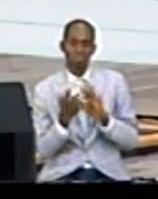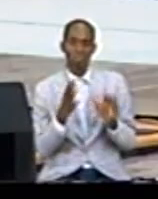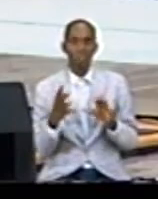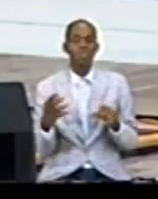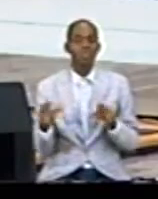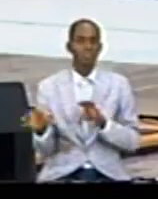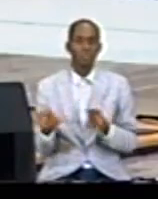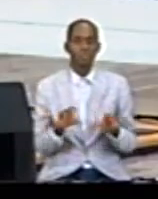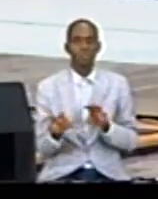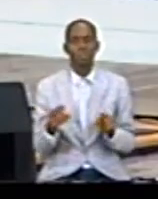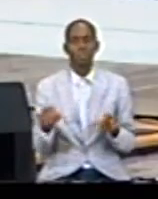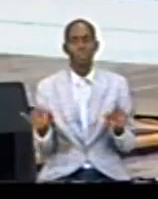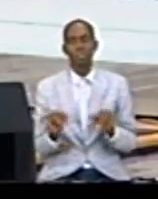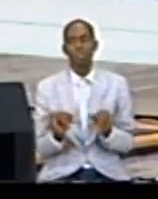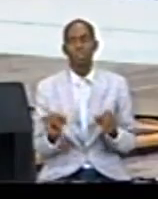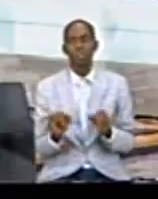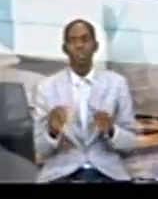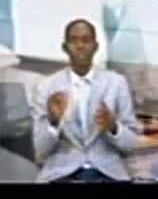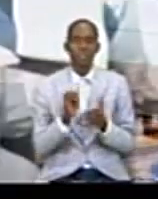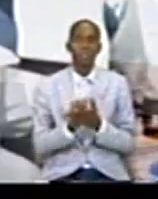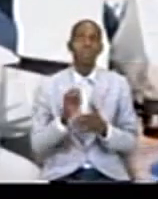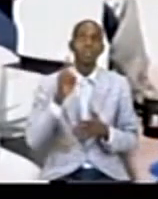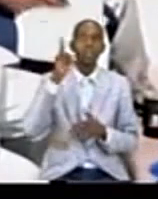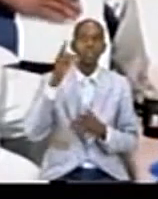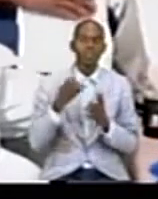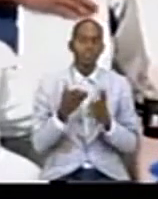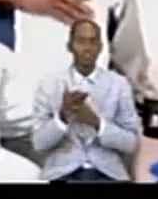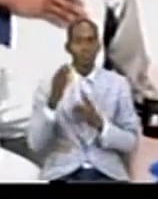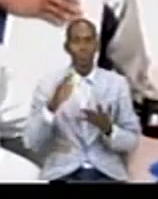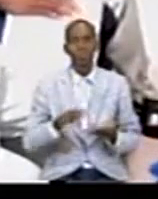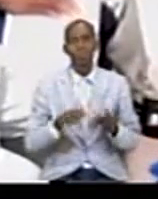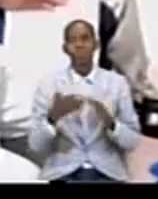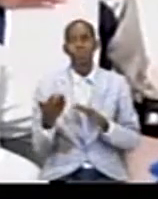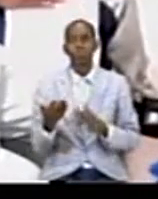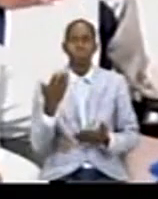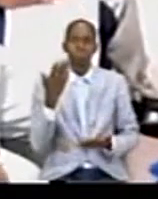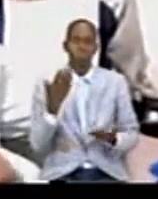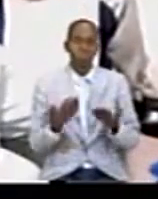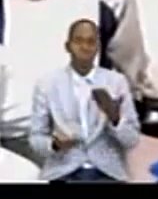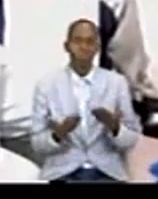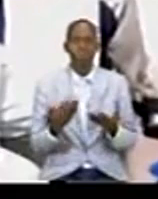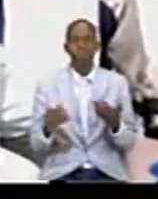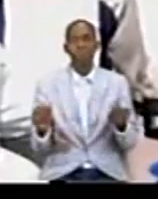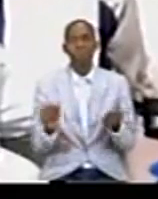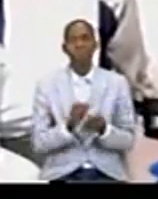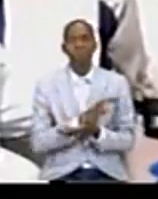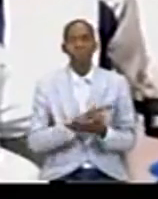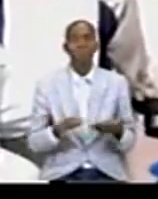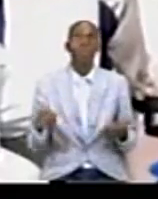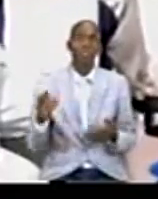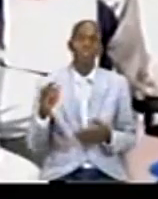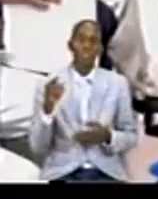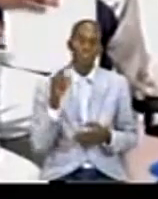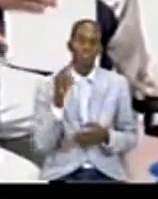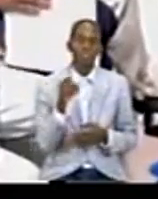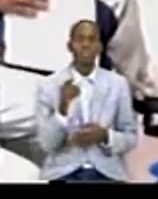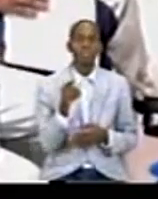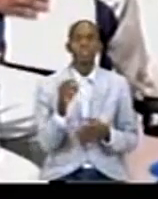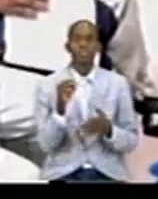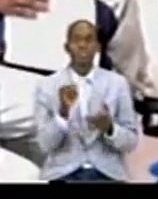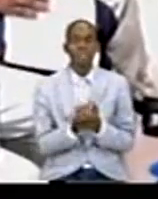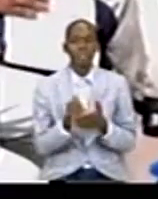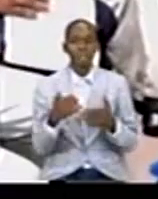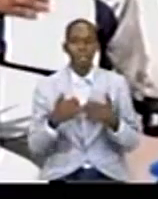the same, that he through death might destroy him that has